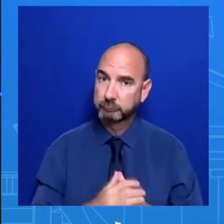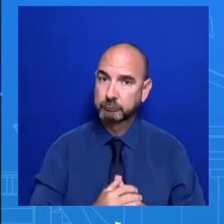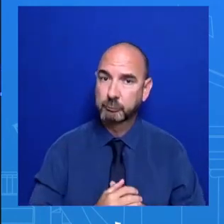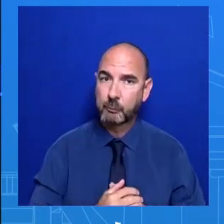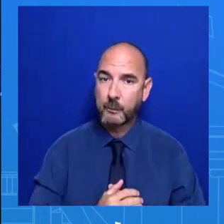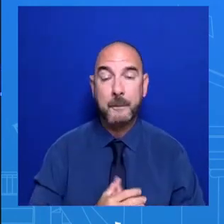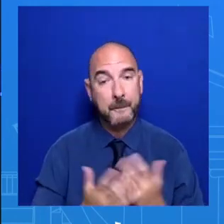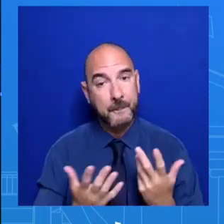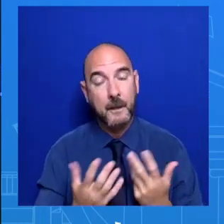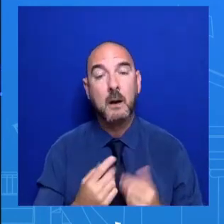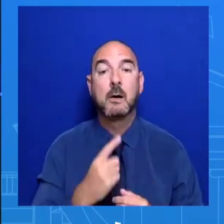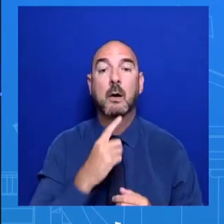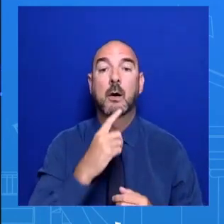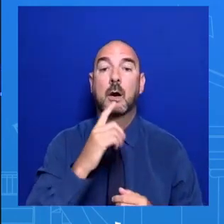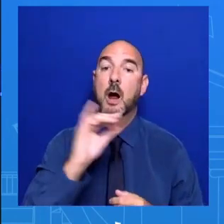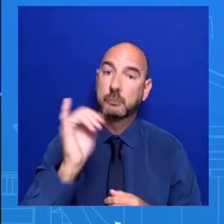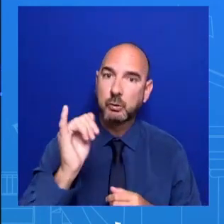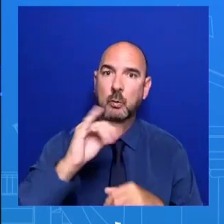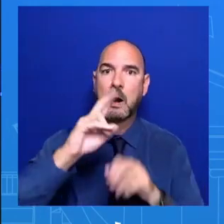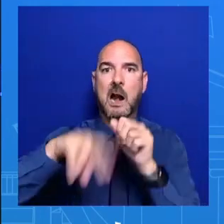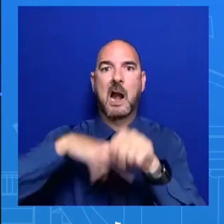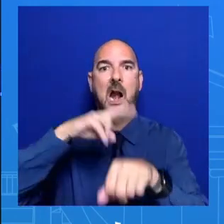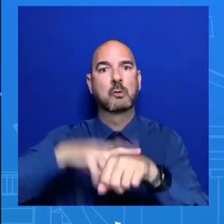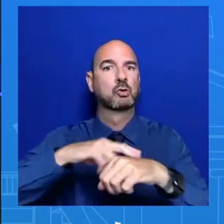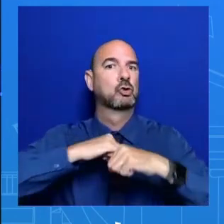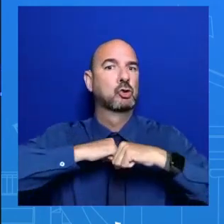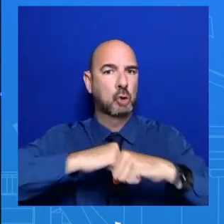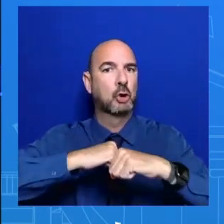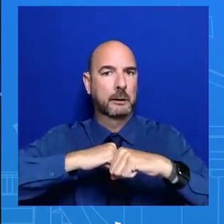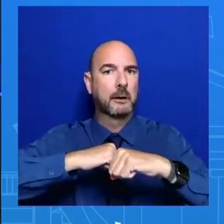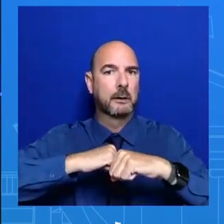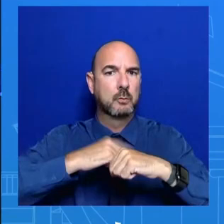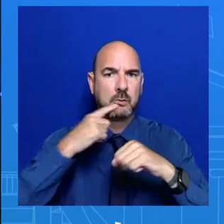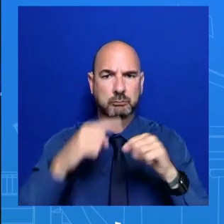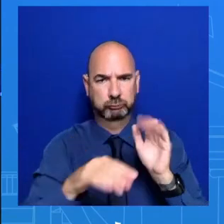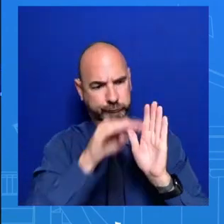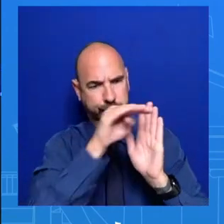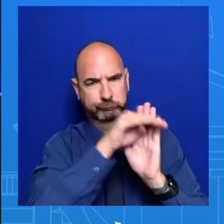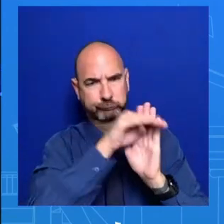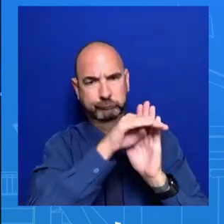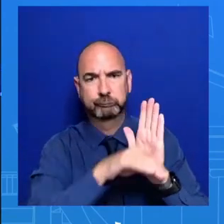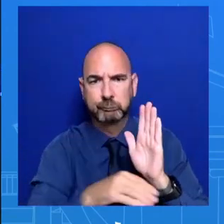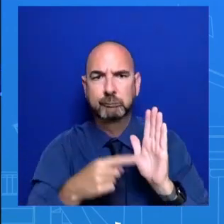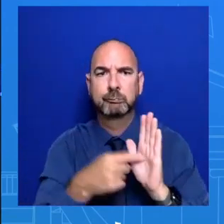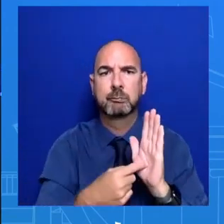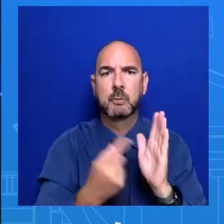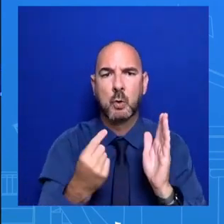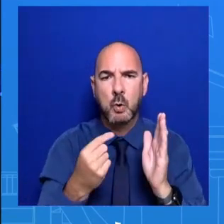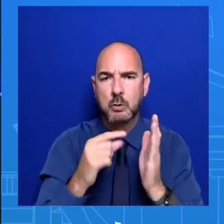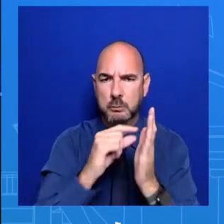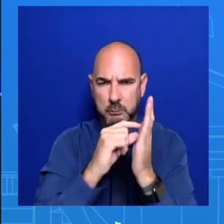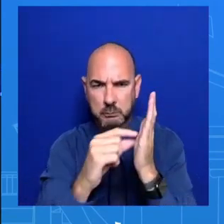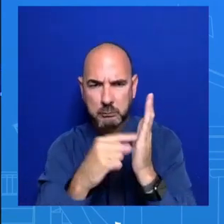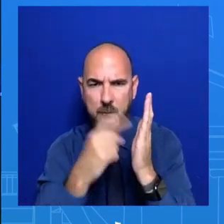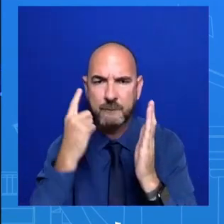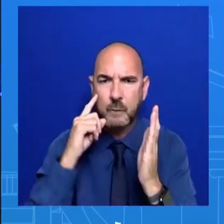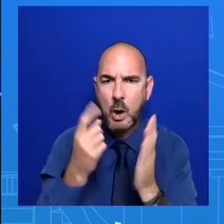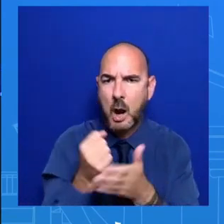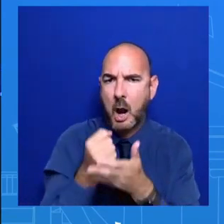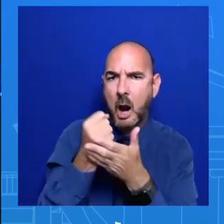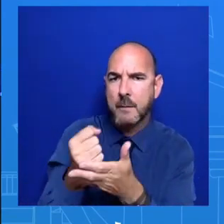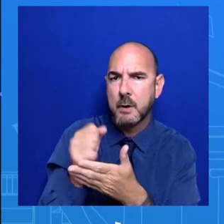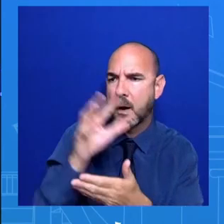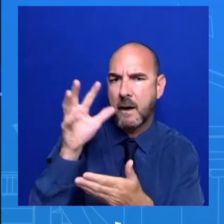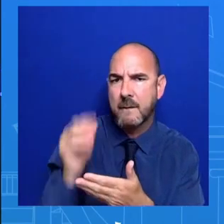Supplemental was funding actually to help emerging economies, including in Africa. His record will stand for